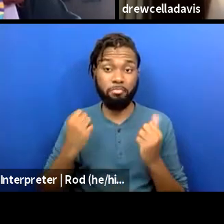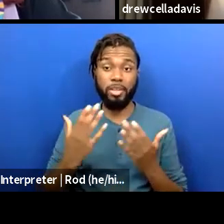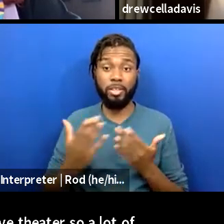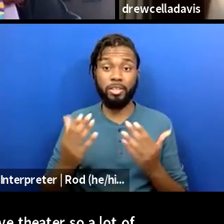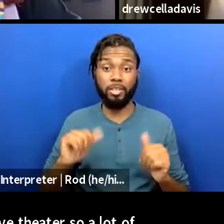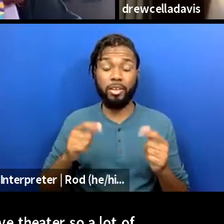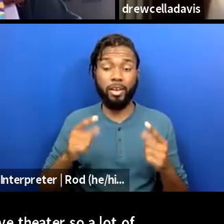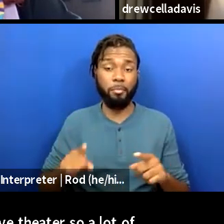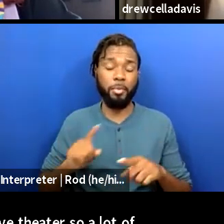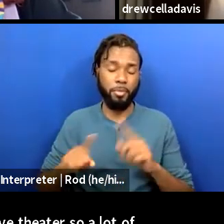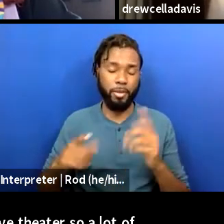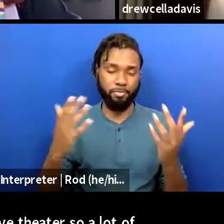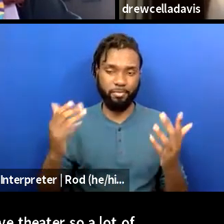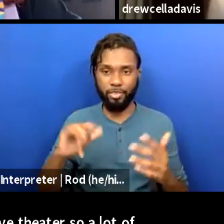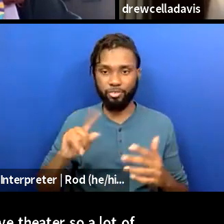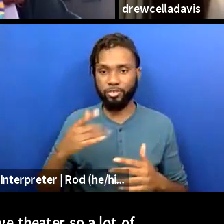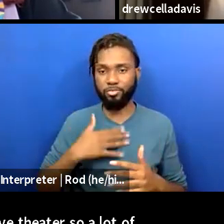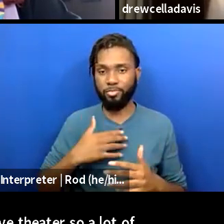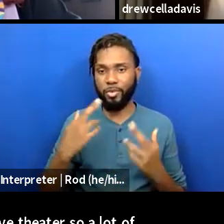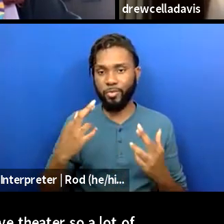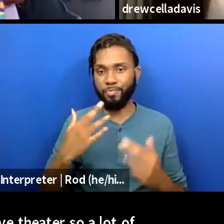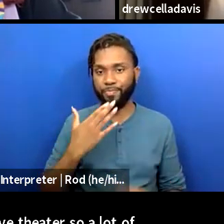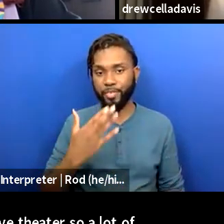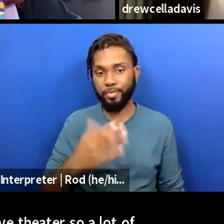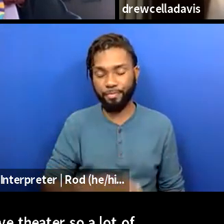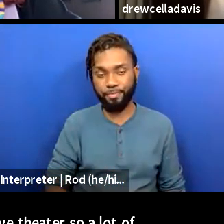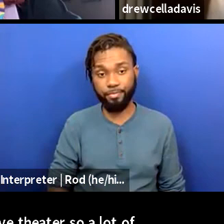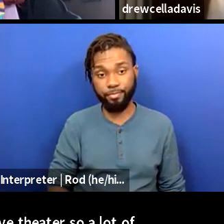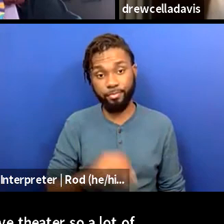that's just my hope. Thank you.